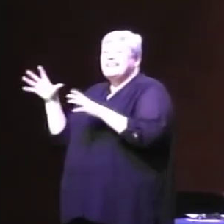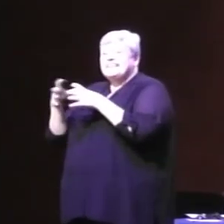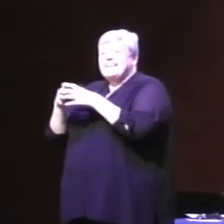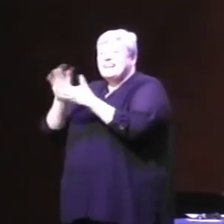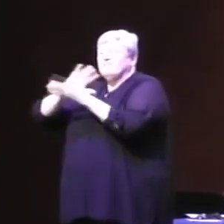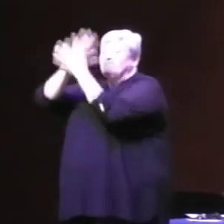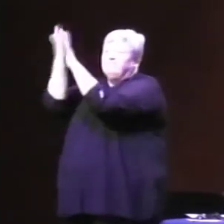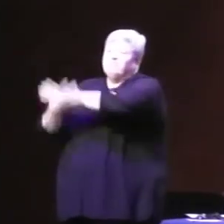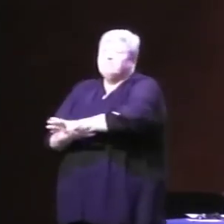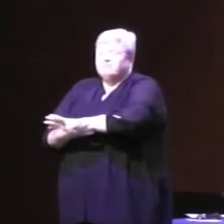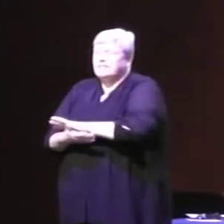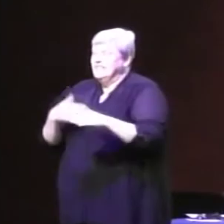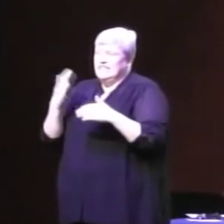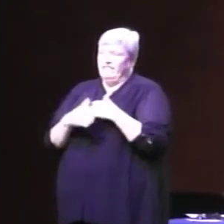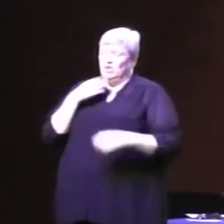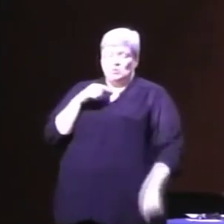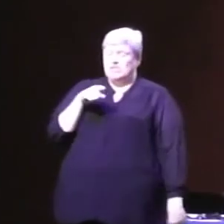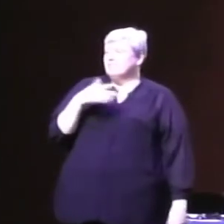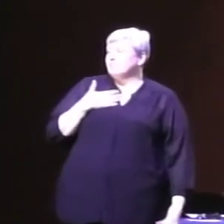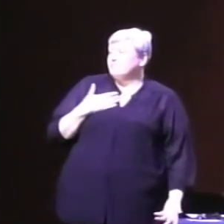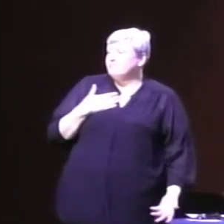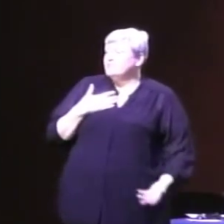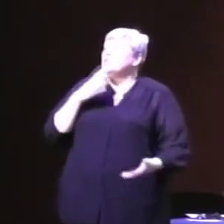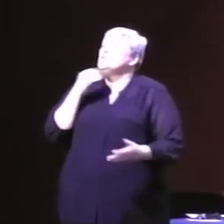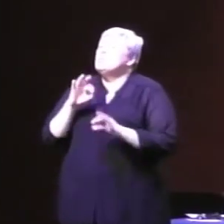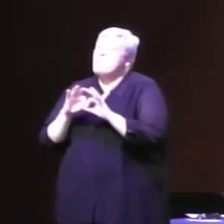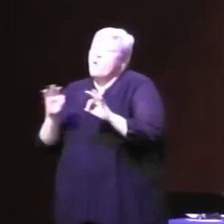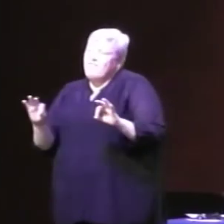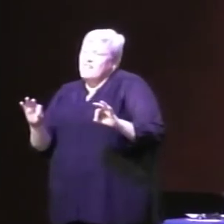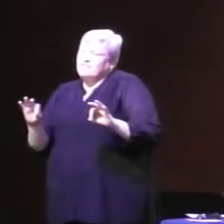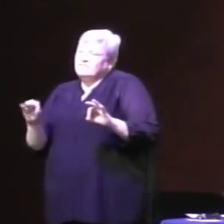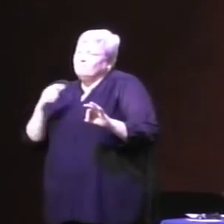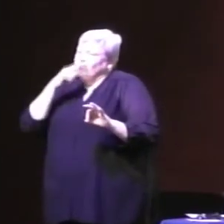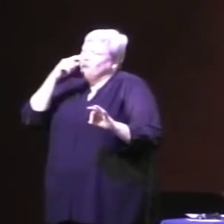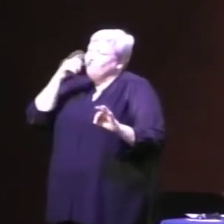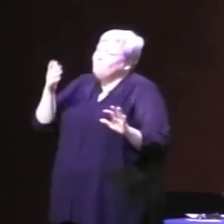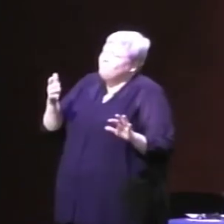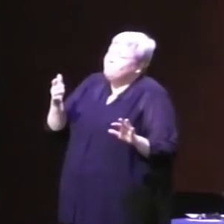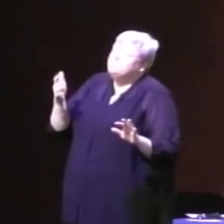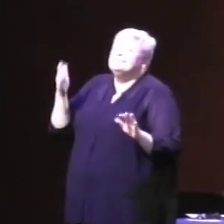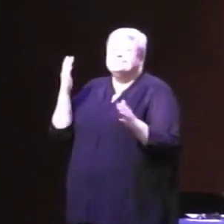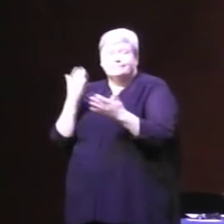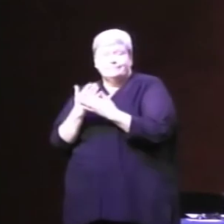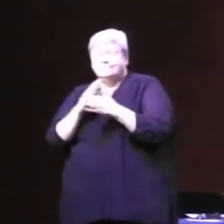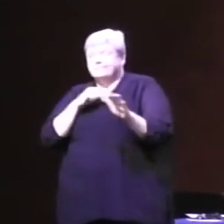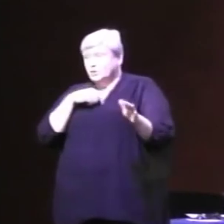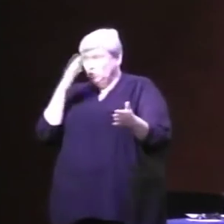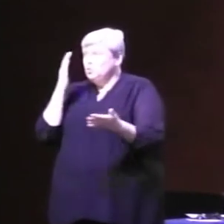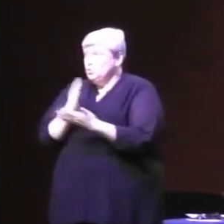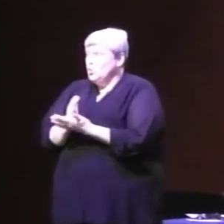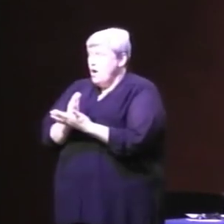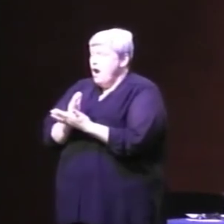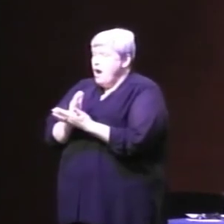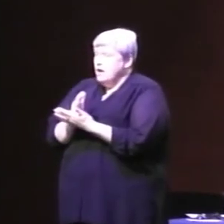don't use the public sector, they use the private sector. Let's not be in any doubt.